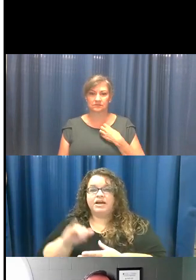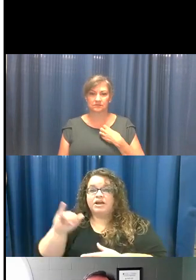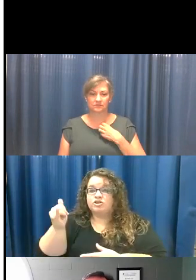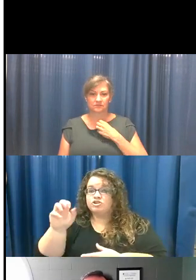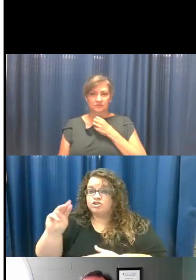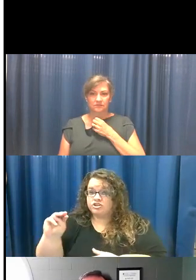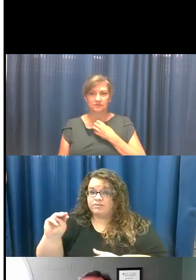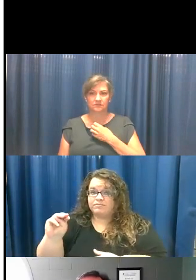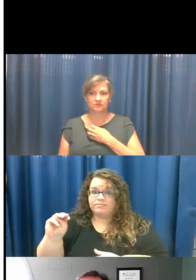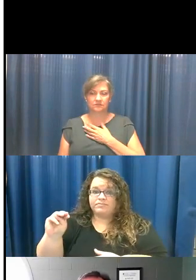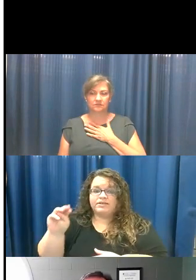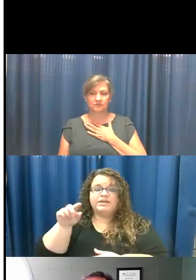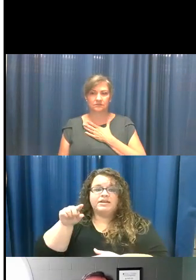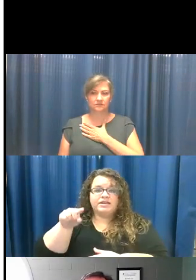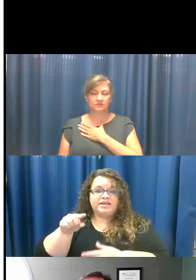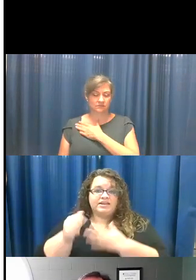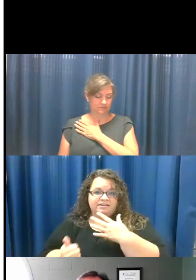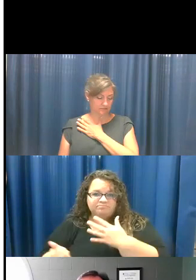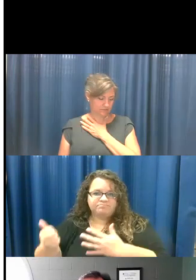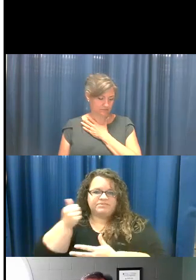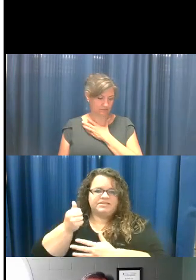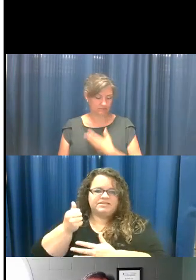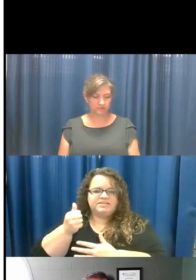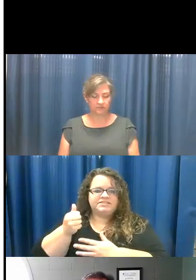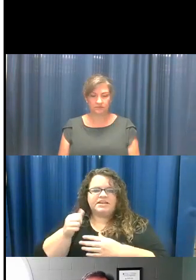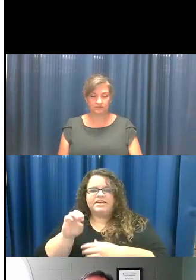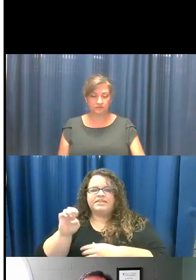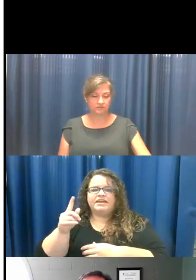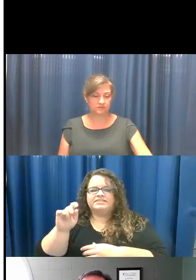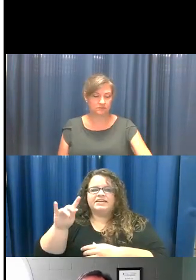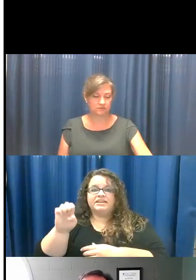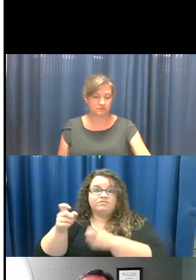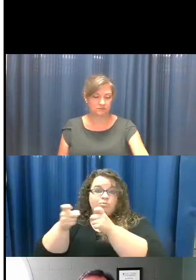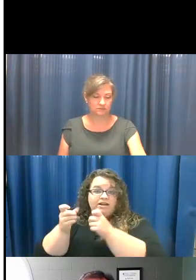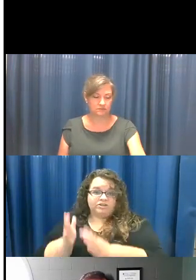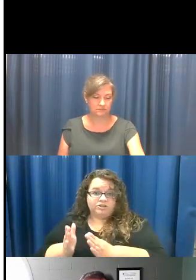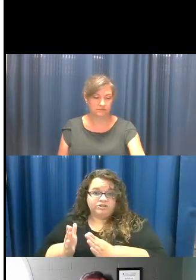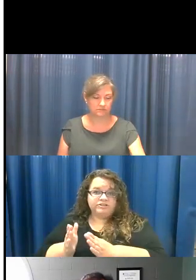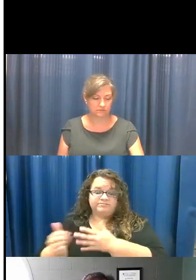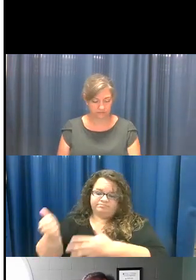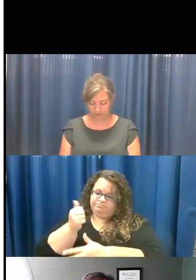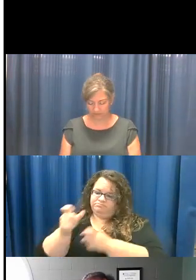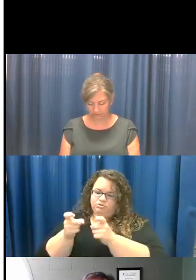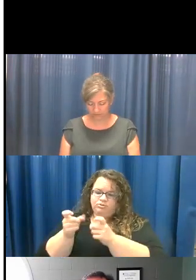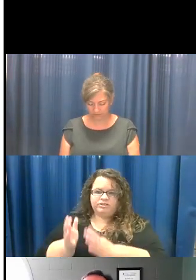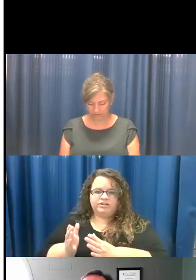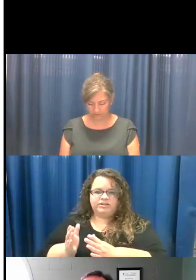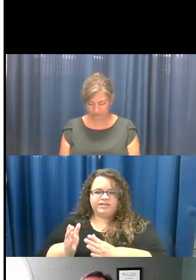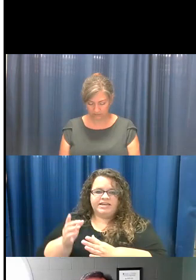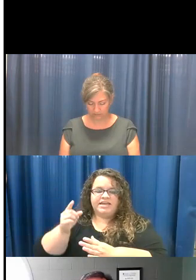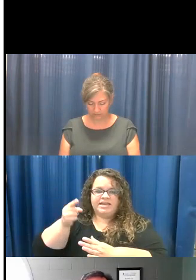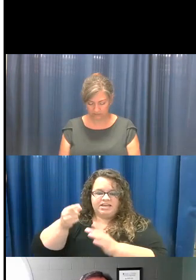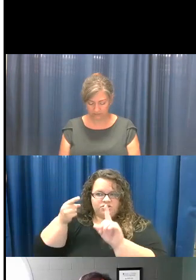position as Executive Director of Strategic Initiatives is really built around helping us complete